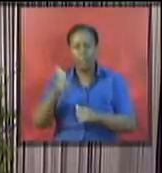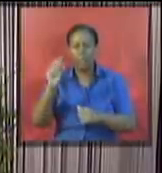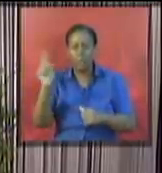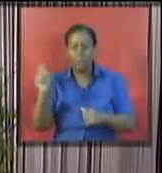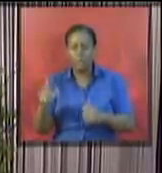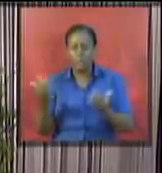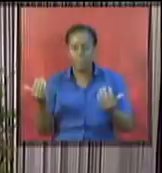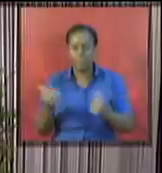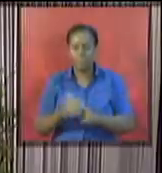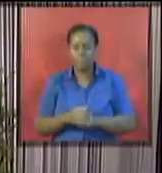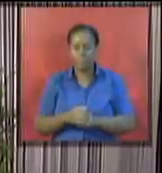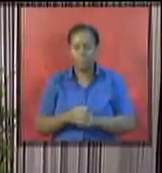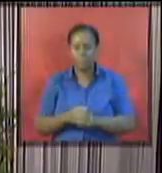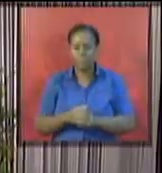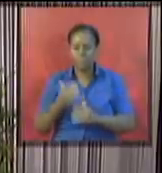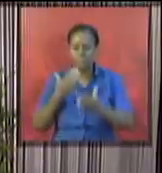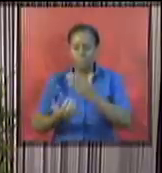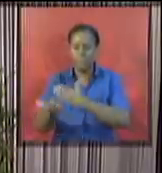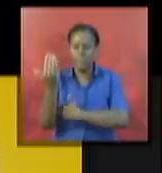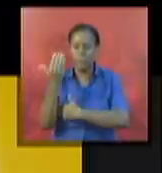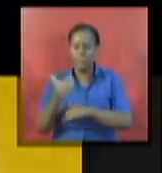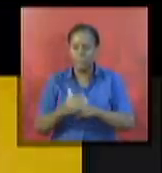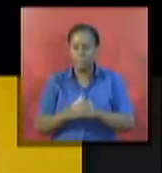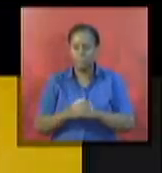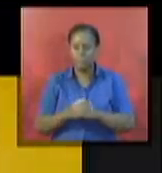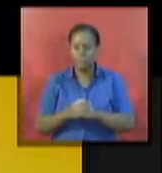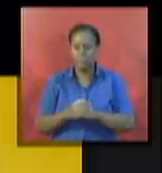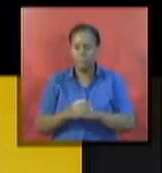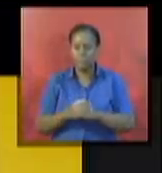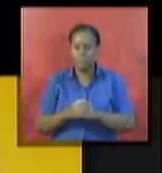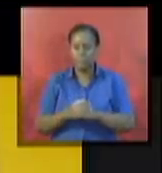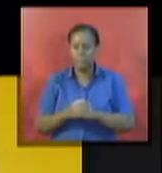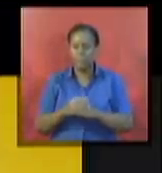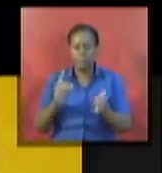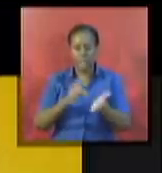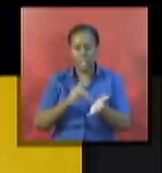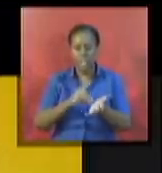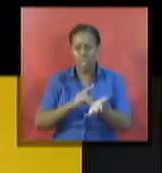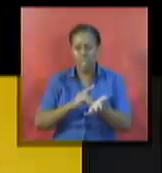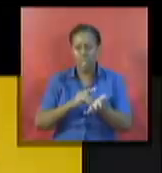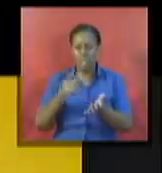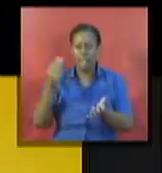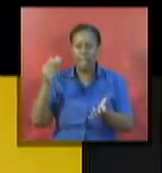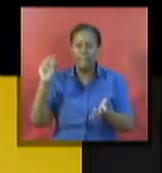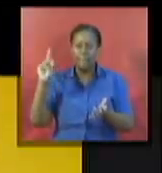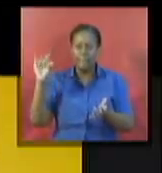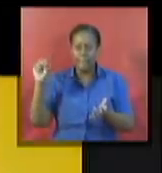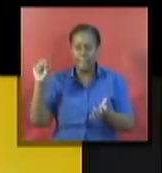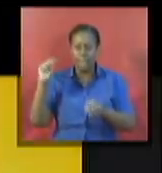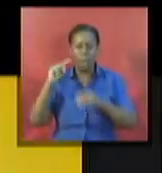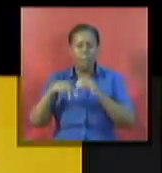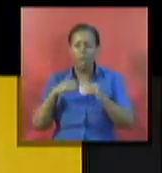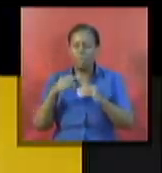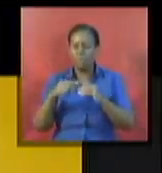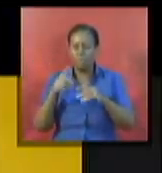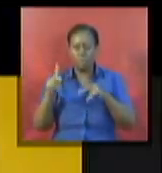Good morning, everyone. Urvashi from TV6. Dr. Hines, you've spoken generally about persons being exposed at bars and schools, but